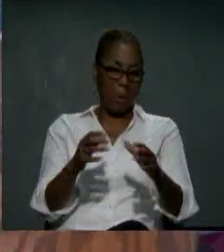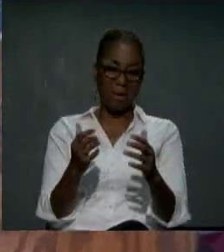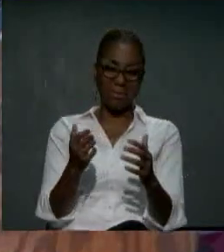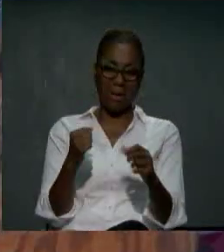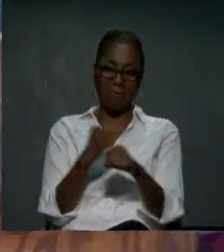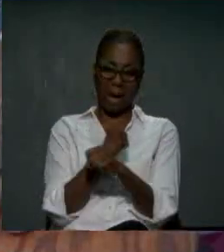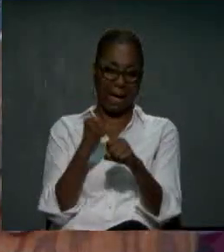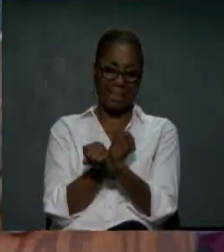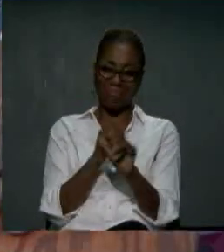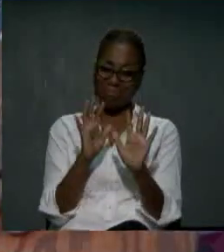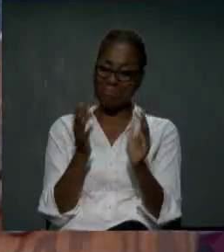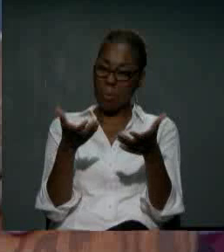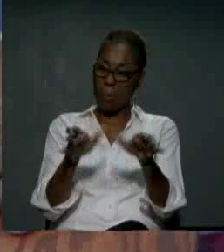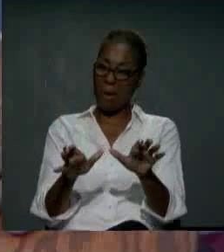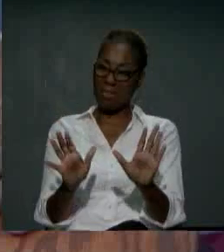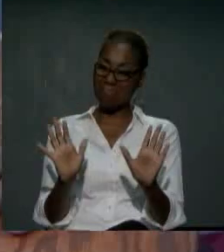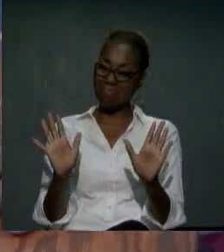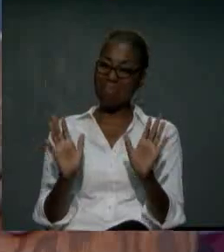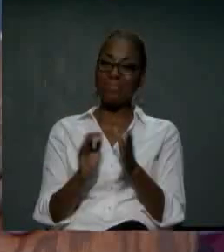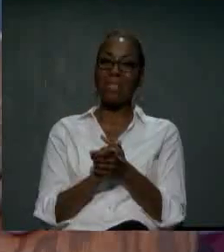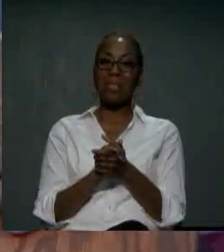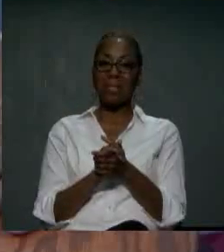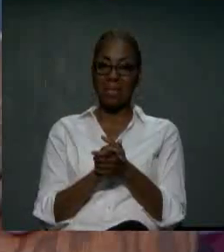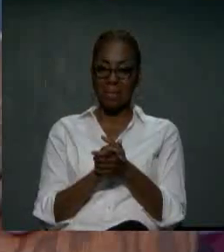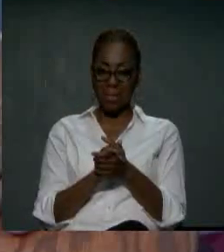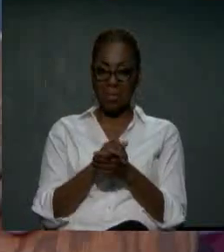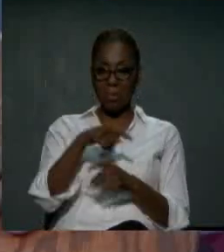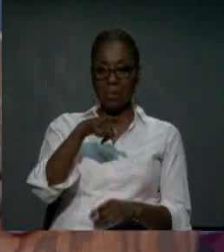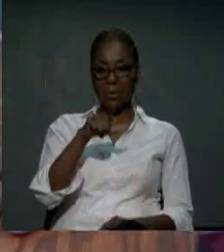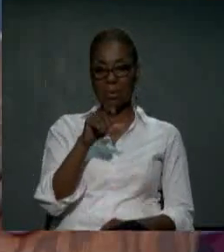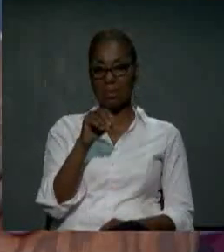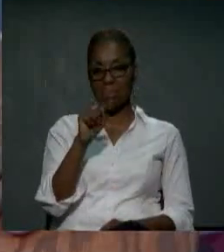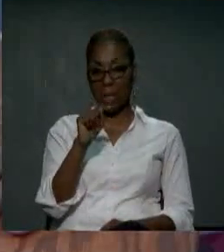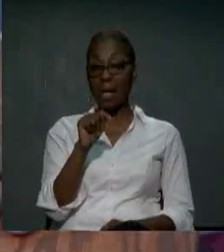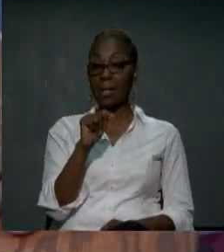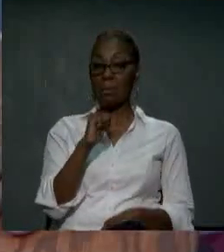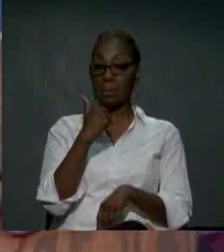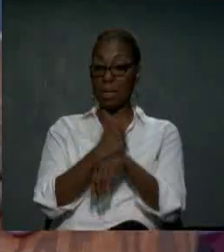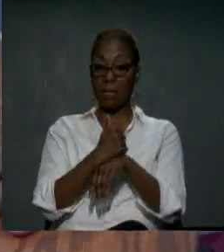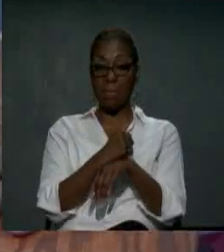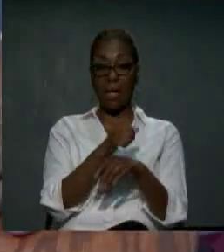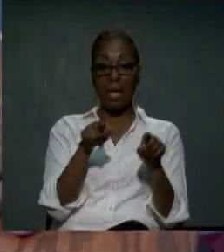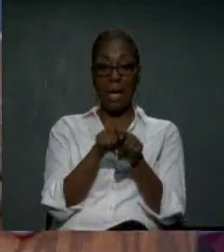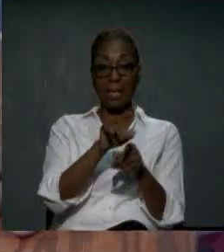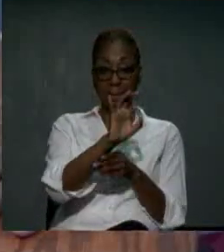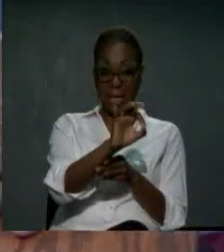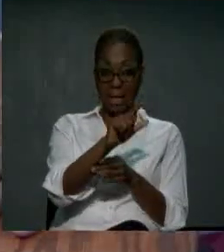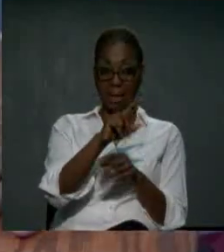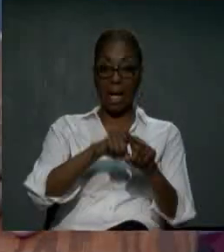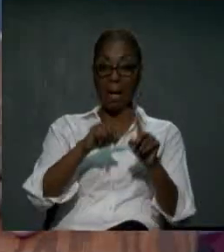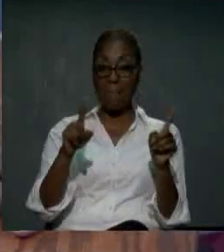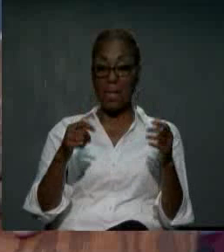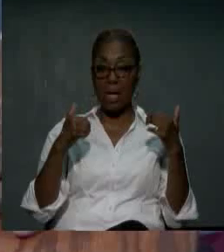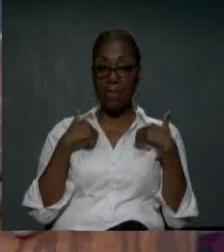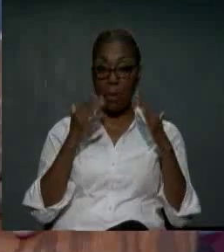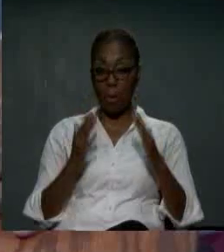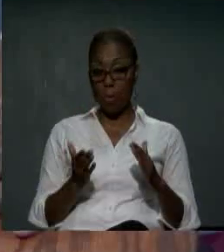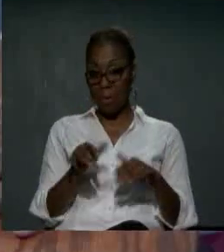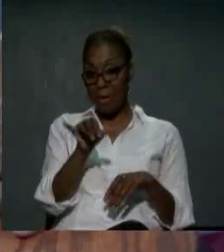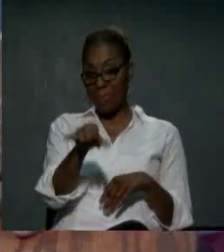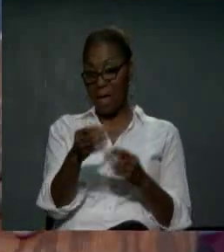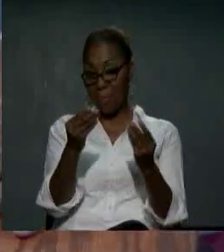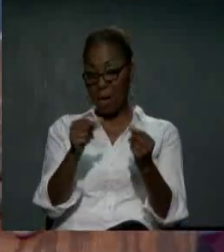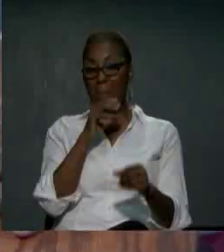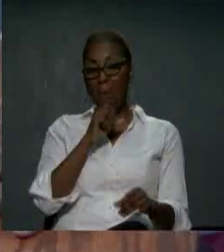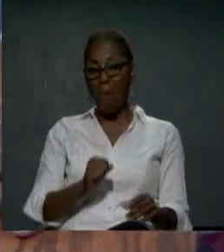not fight. And it was plotted 9 lots, where it turns out that the owners of the property,